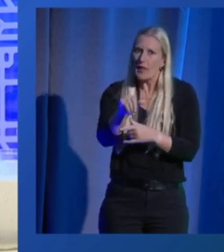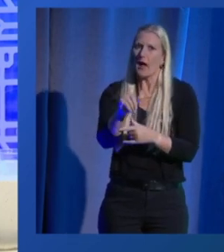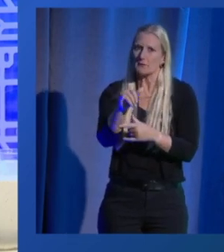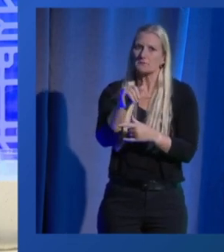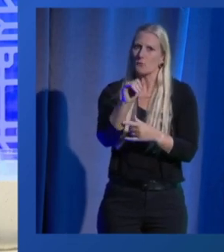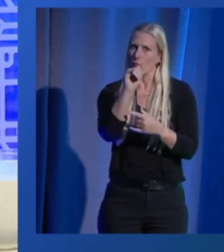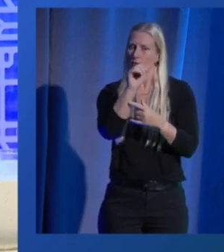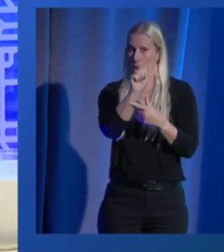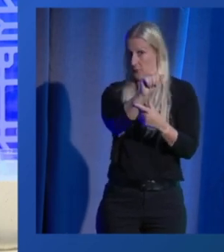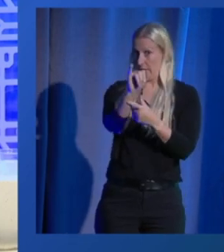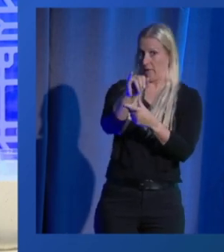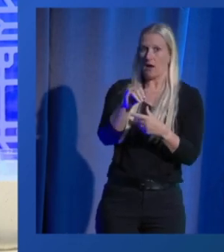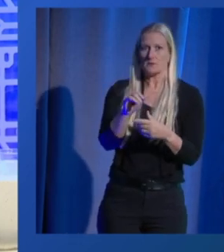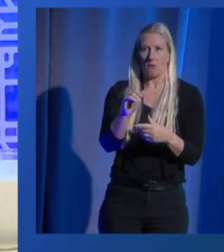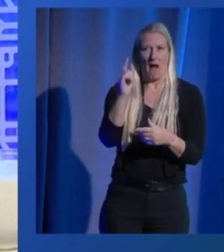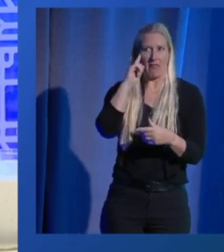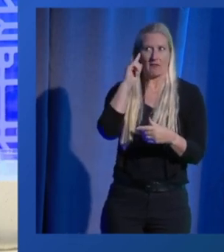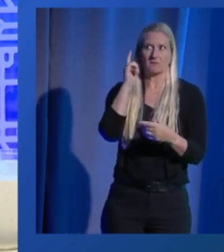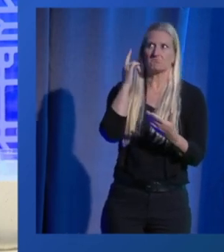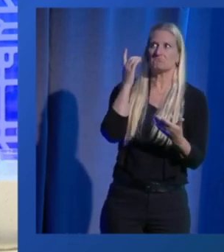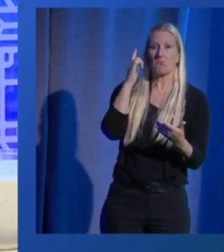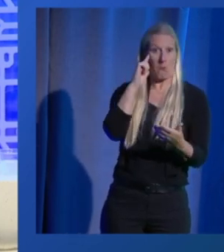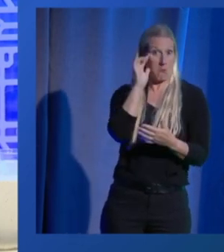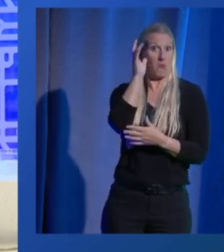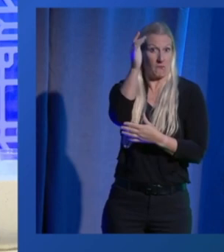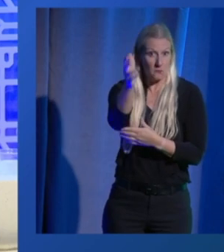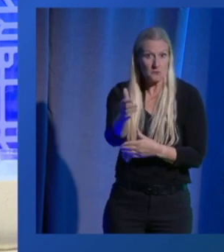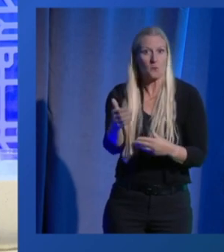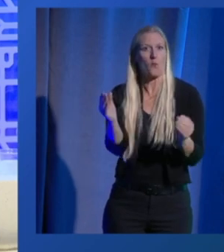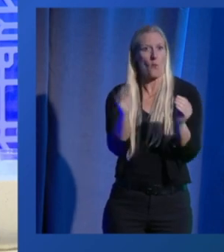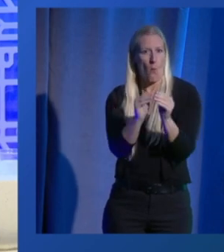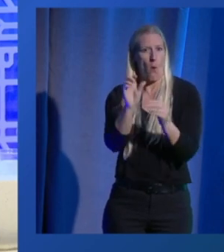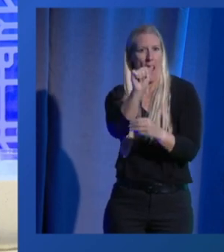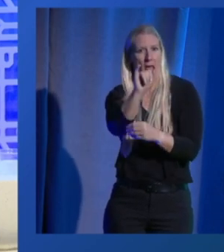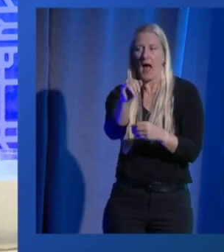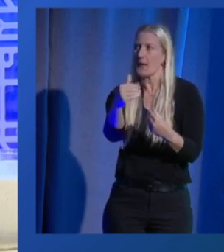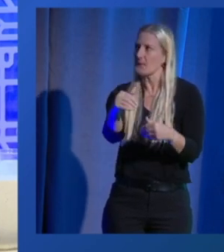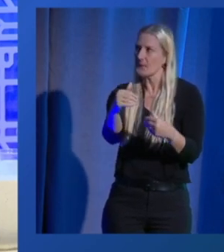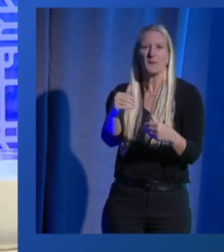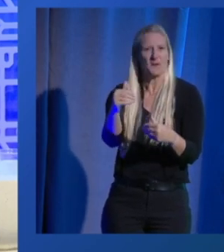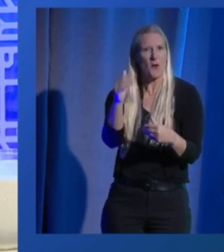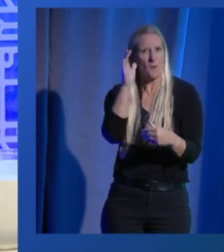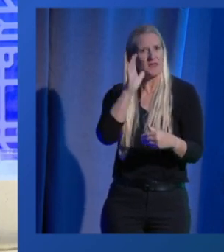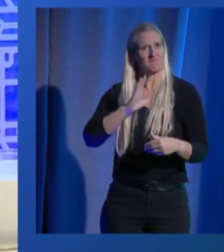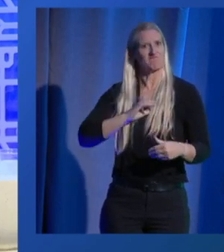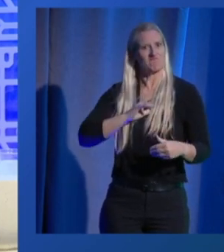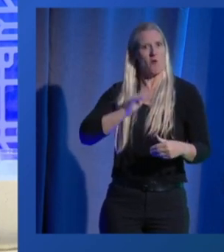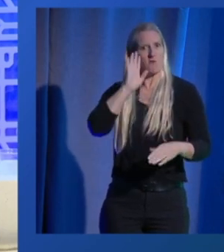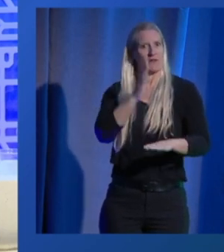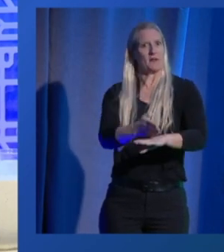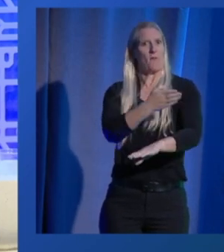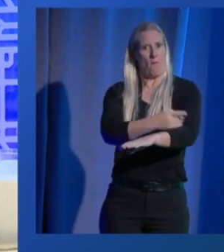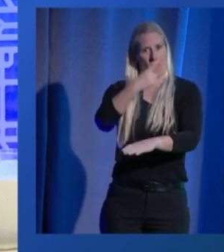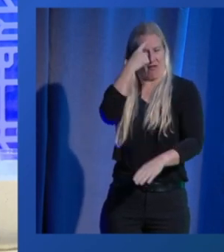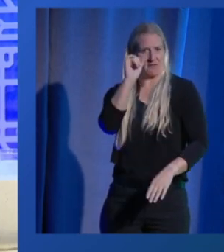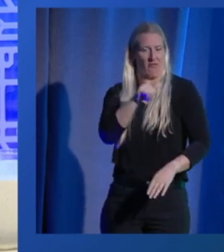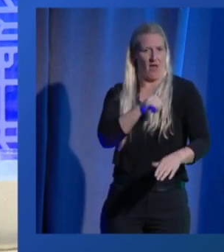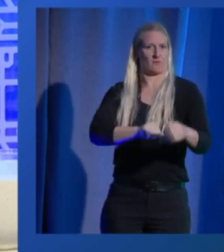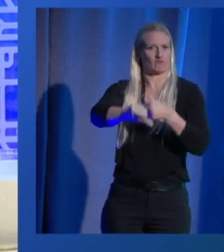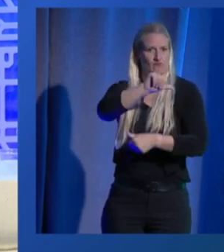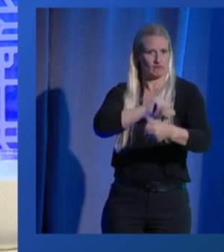to come in the future um as we kind of mature the AIML work that's going on within